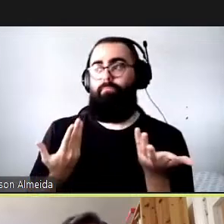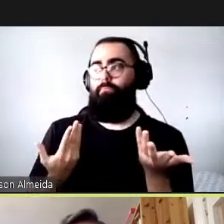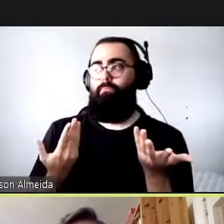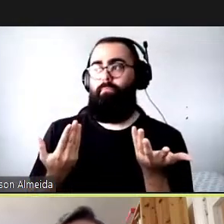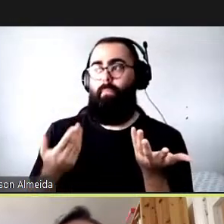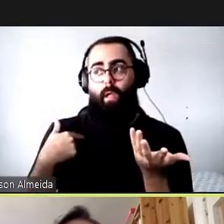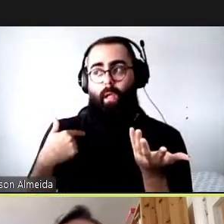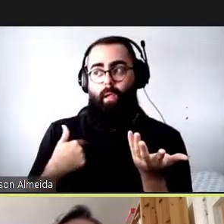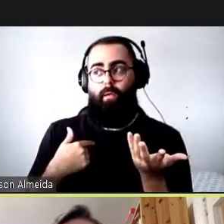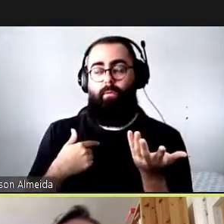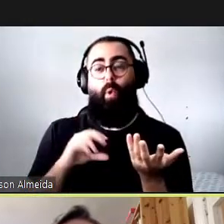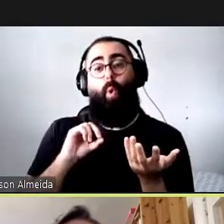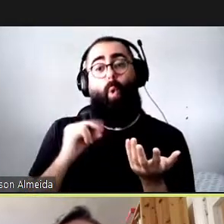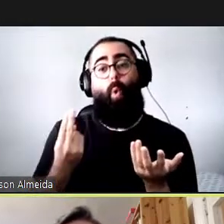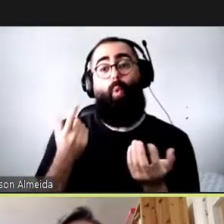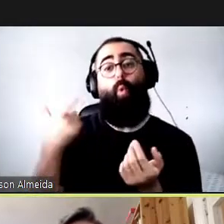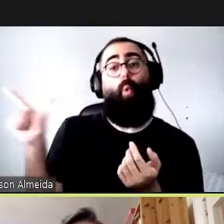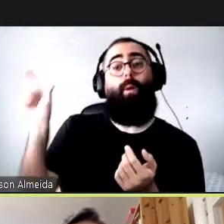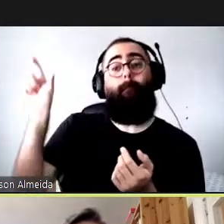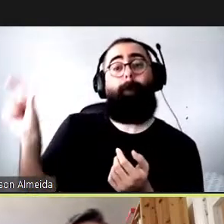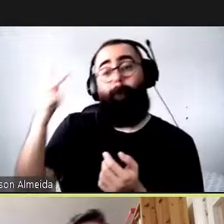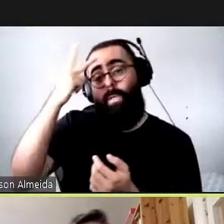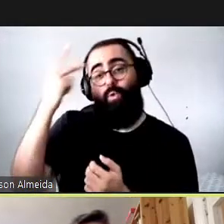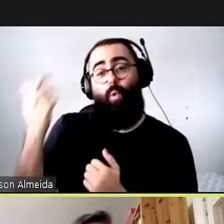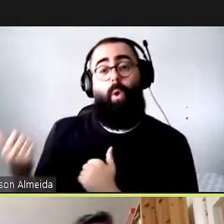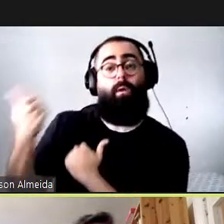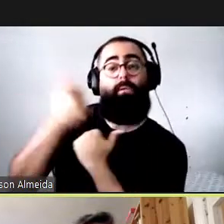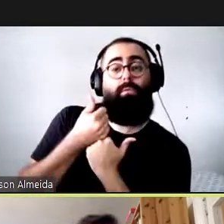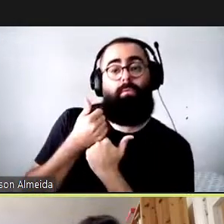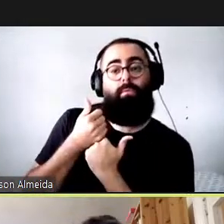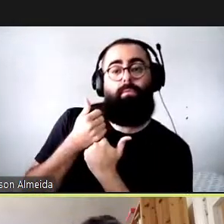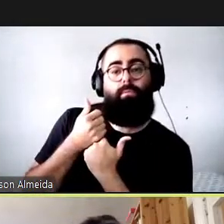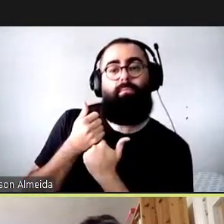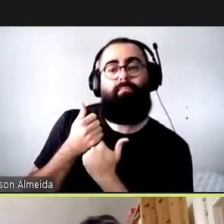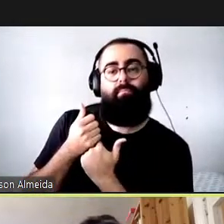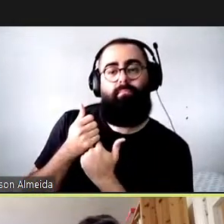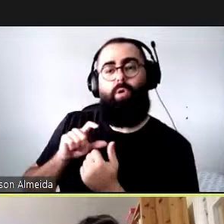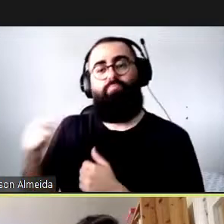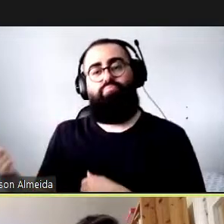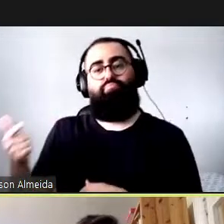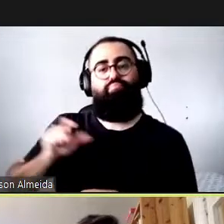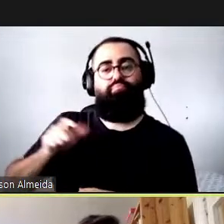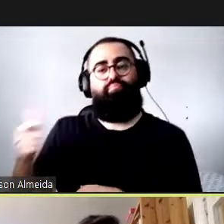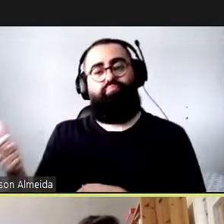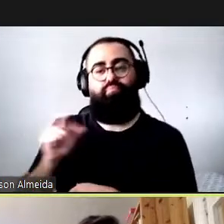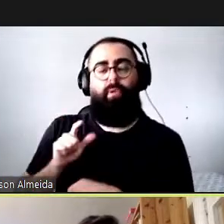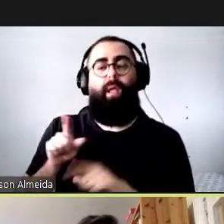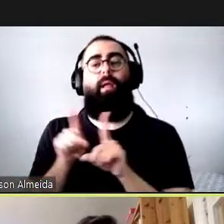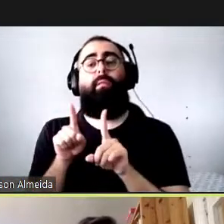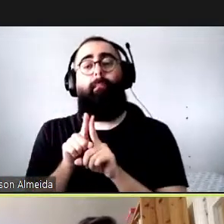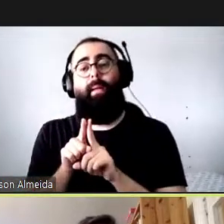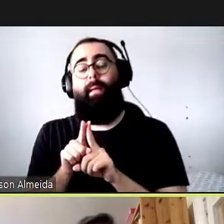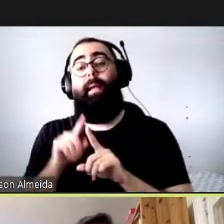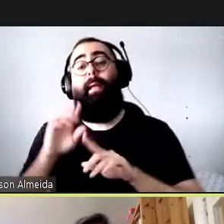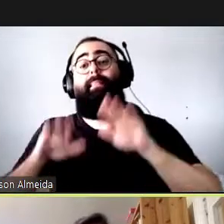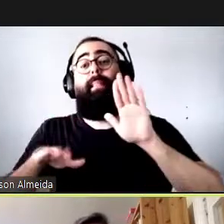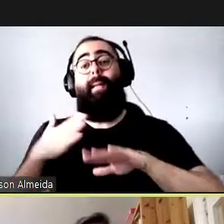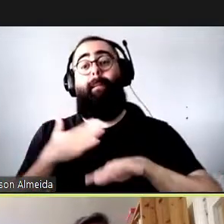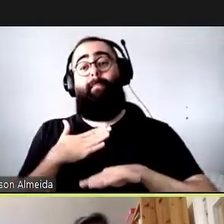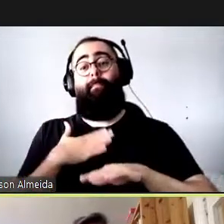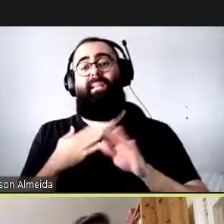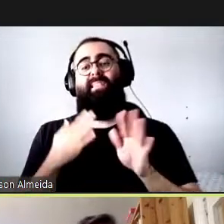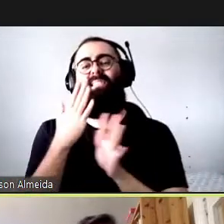is representing, as well as marking register, reflecting whether someone is signing